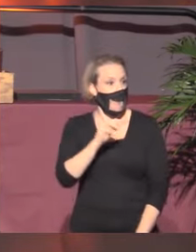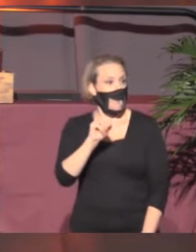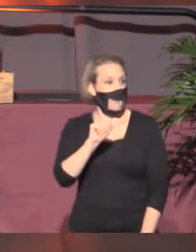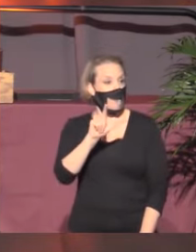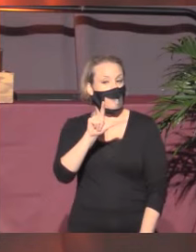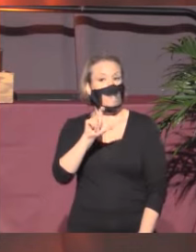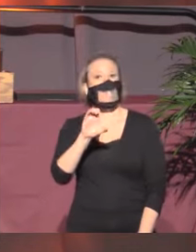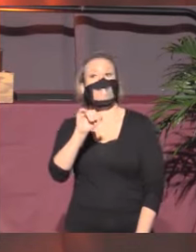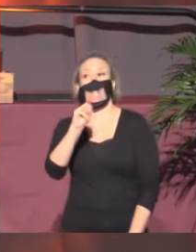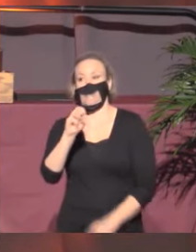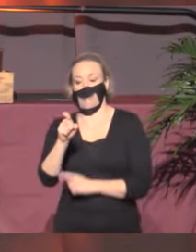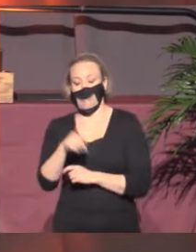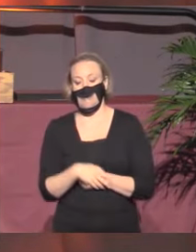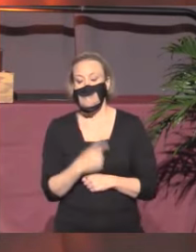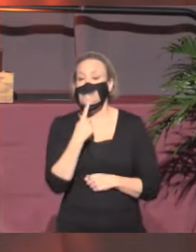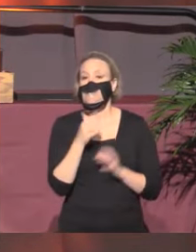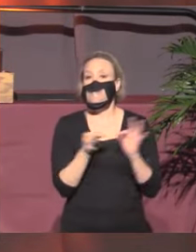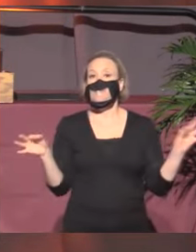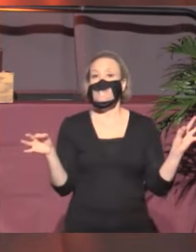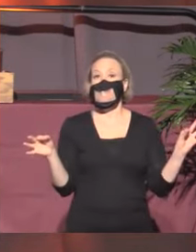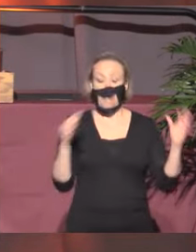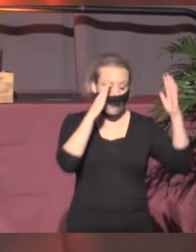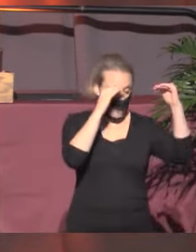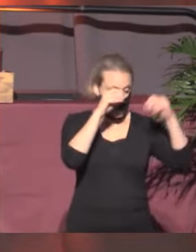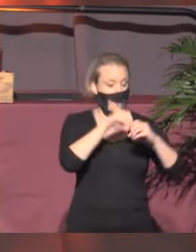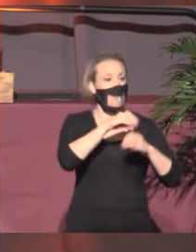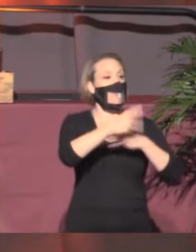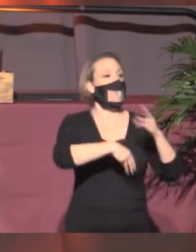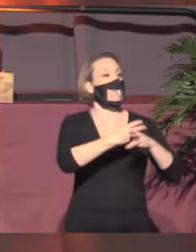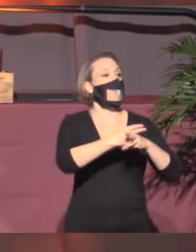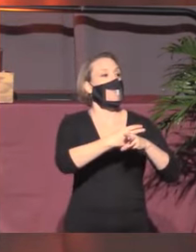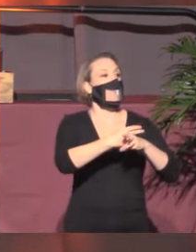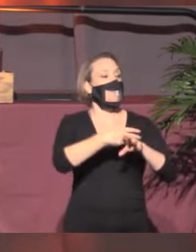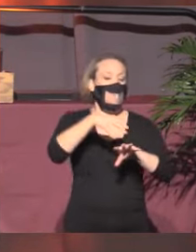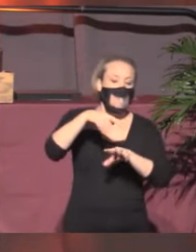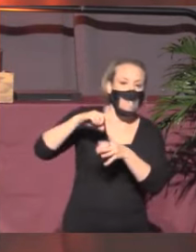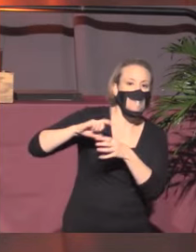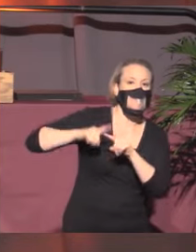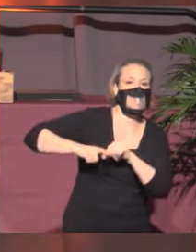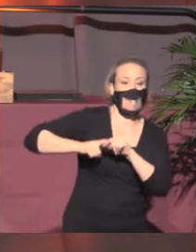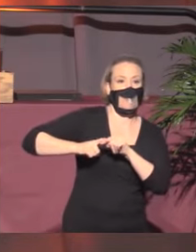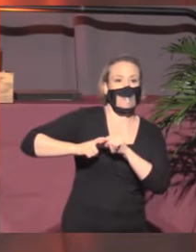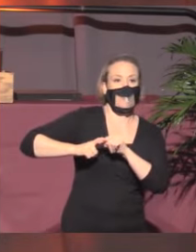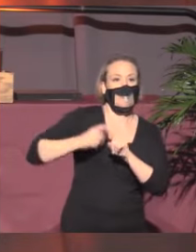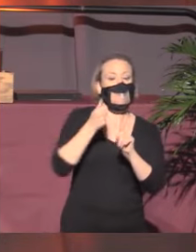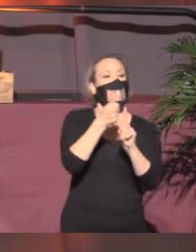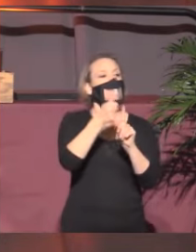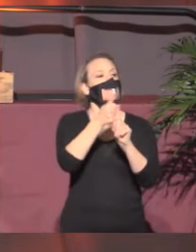hope of the world lies in what one demands, not of others, but of